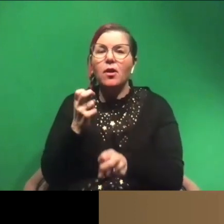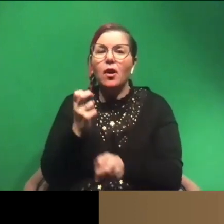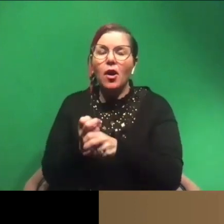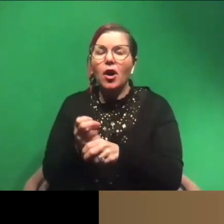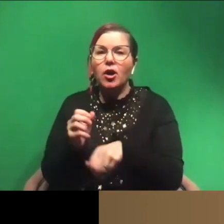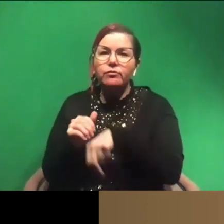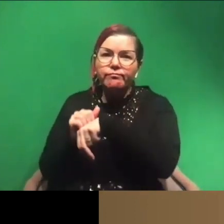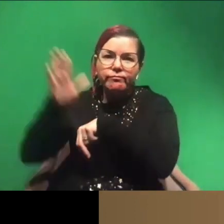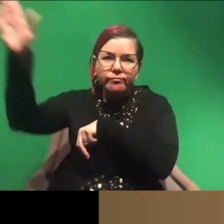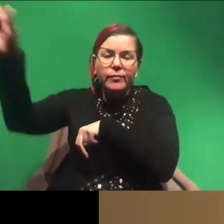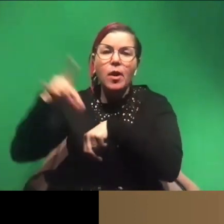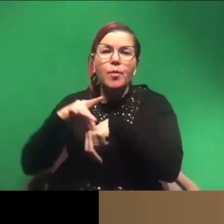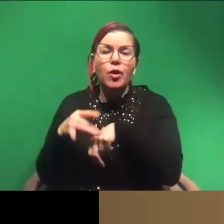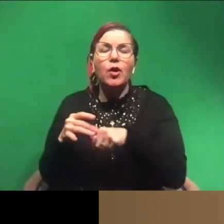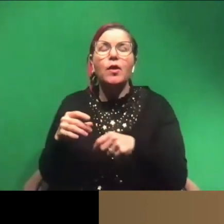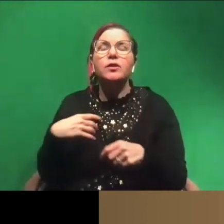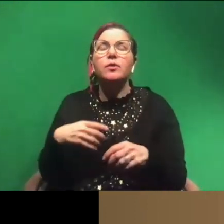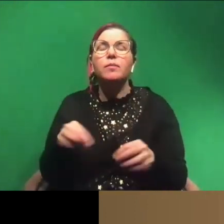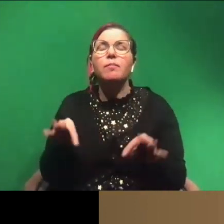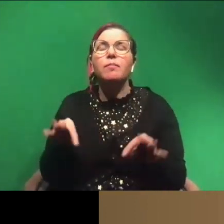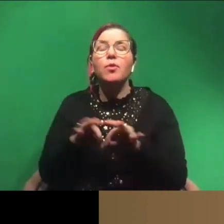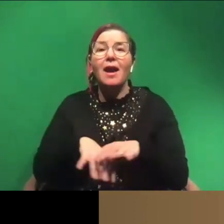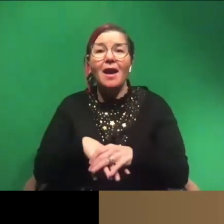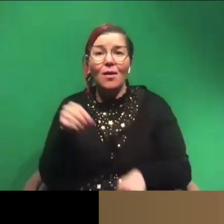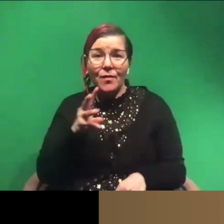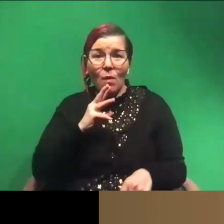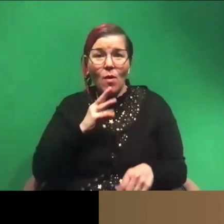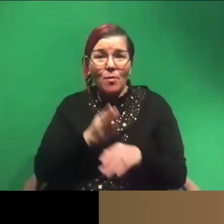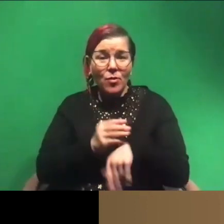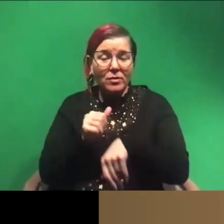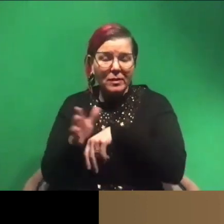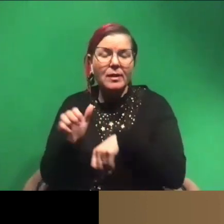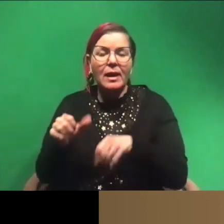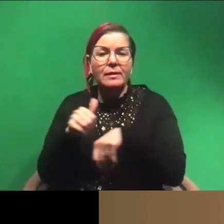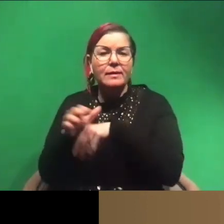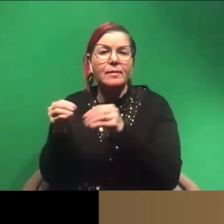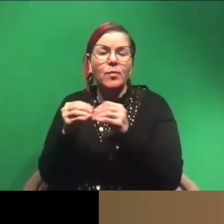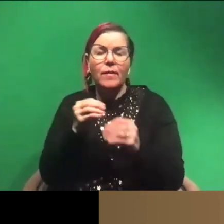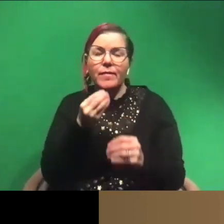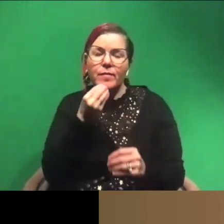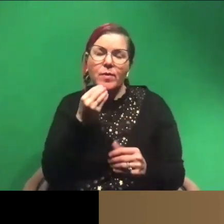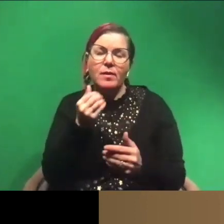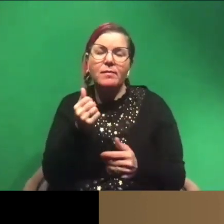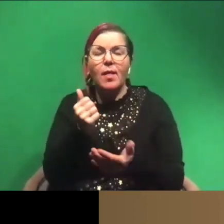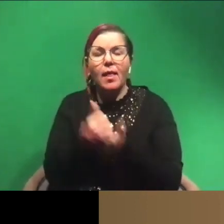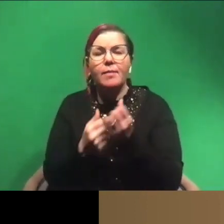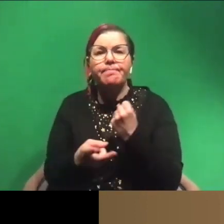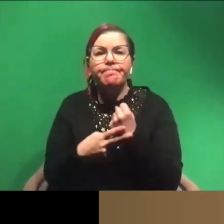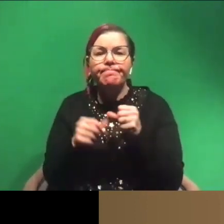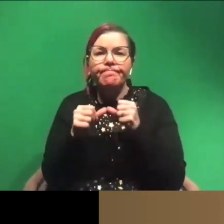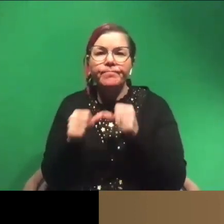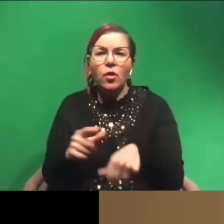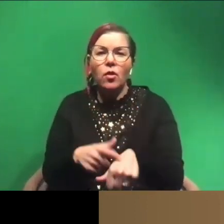So if we can extract as much water as possible before we send it up, then we can send more food. And it also helps with preserving that food.